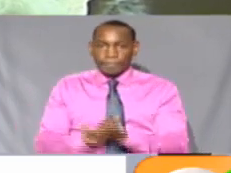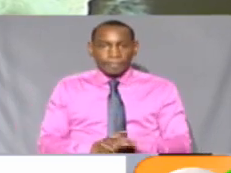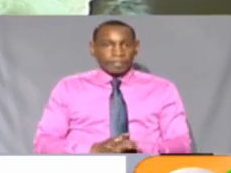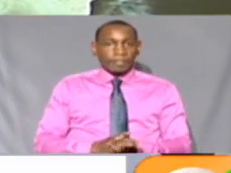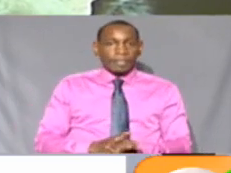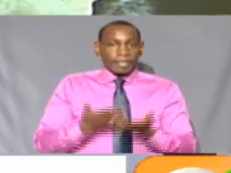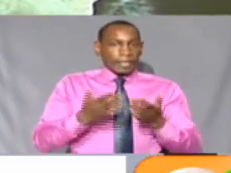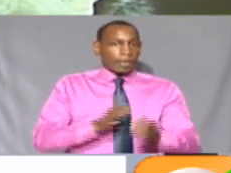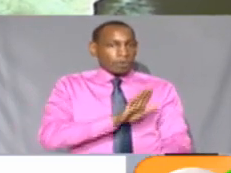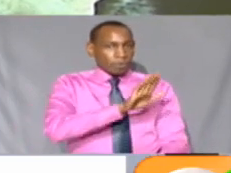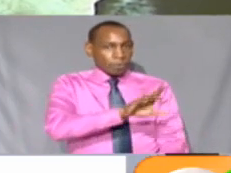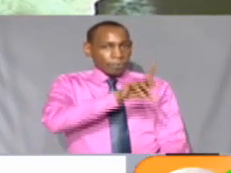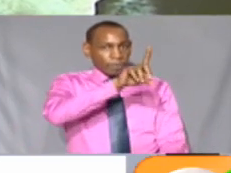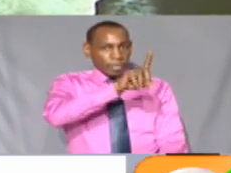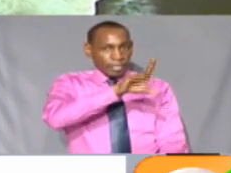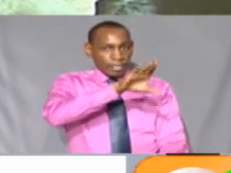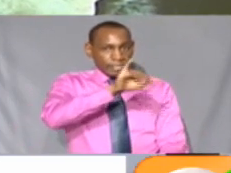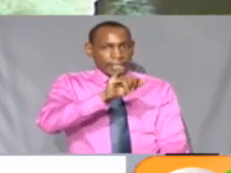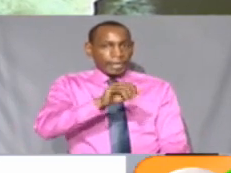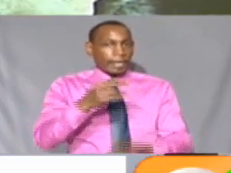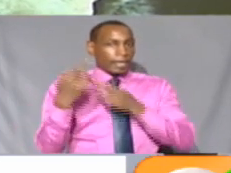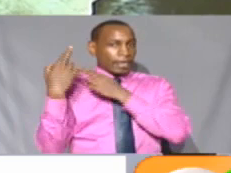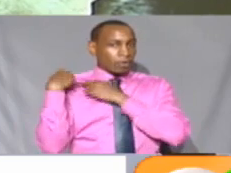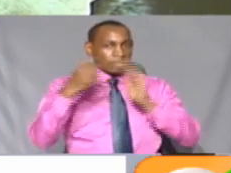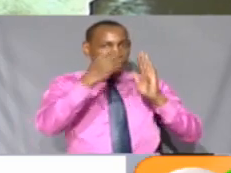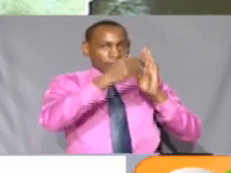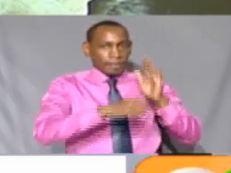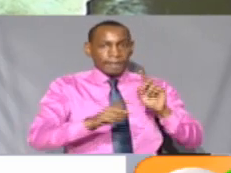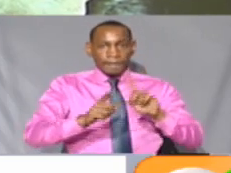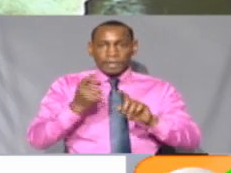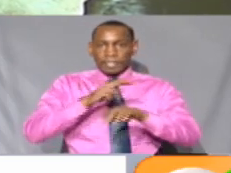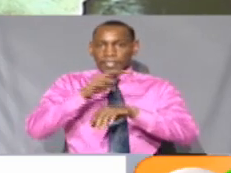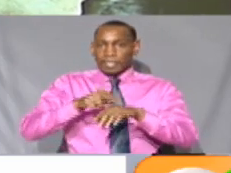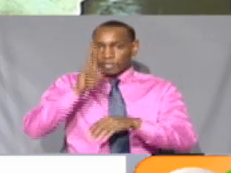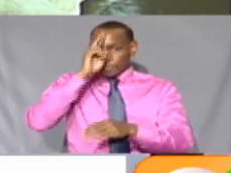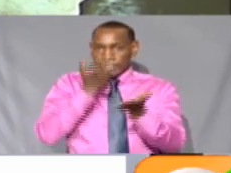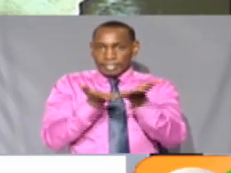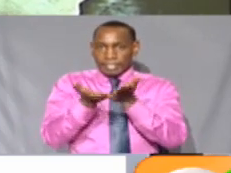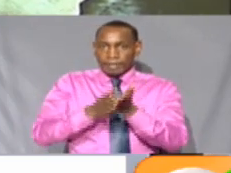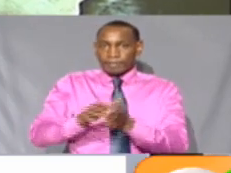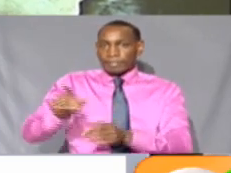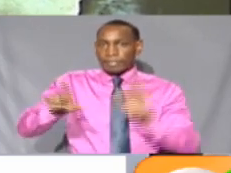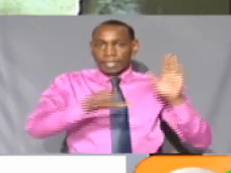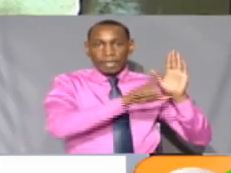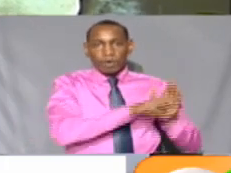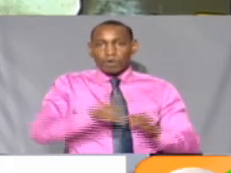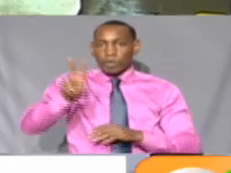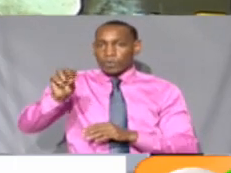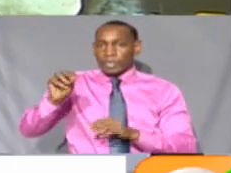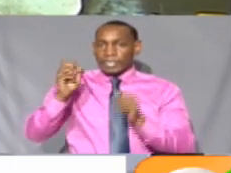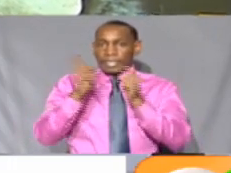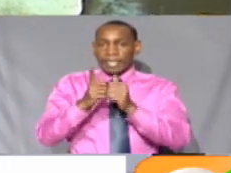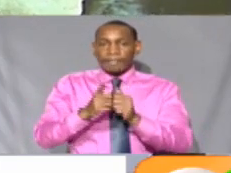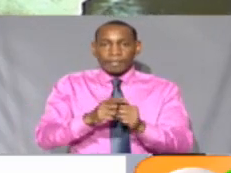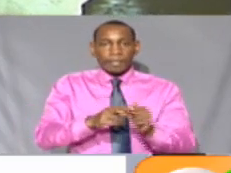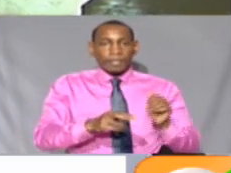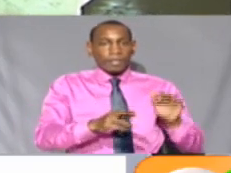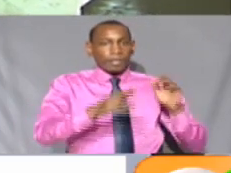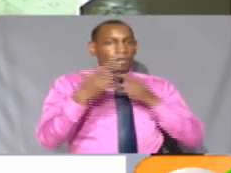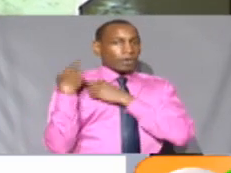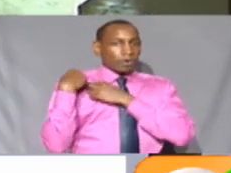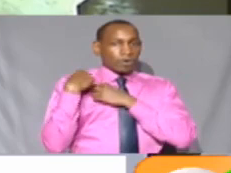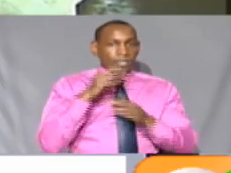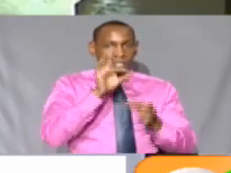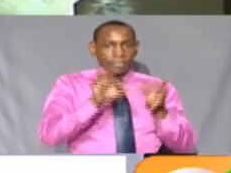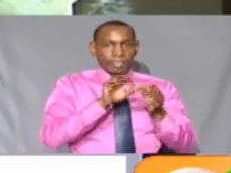what about the DCI? Well, to find the roles, you'd have to check in the National Police Service Act of 2011 that says their role, particularly of